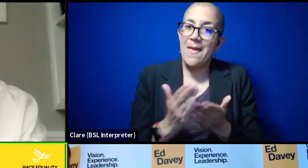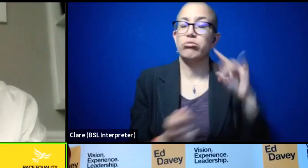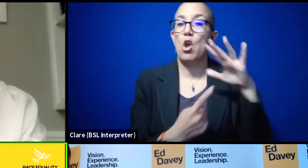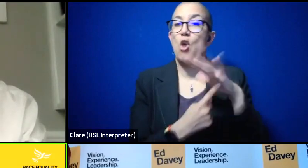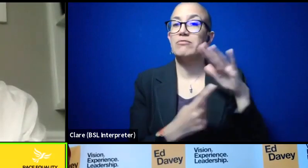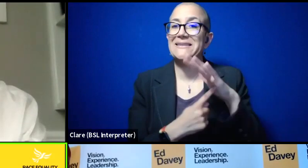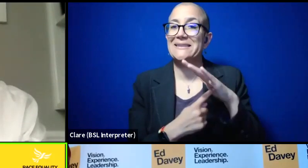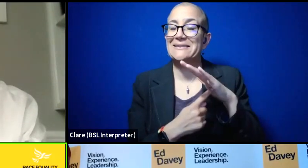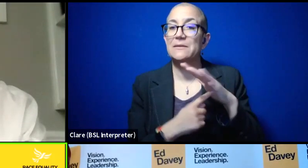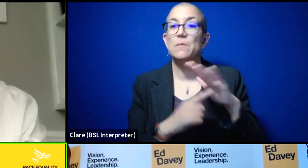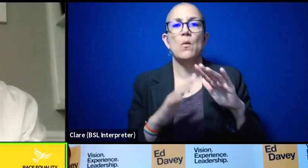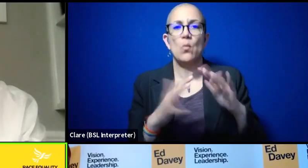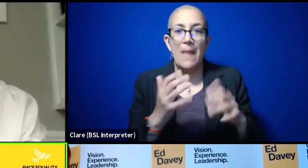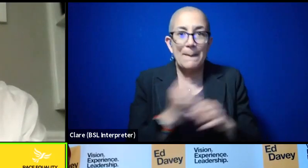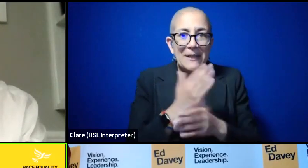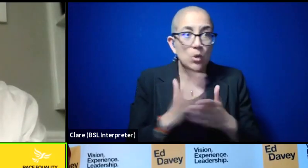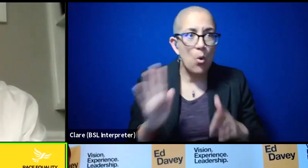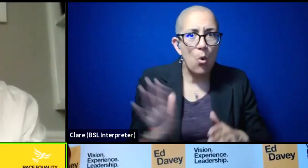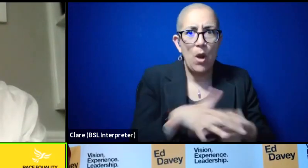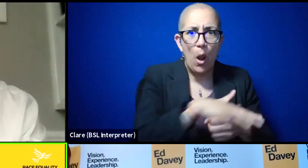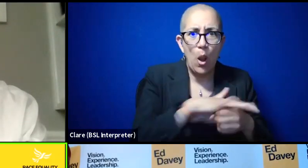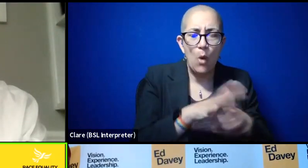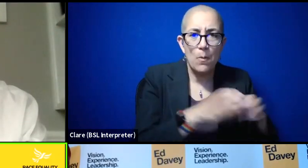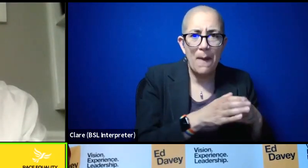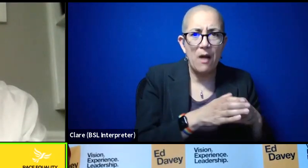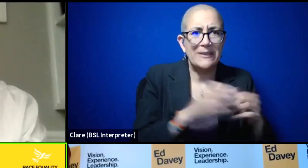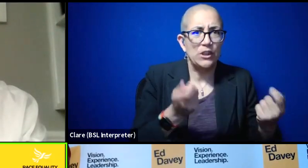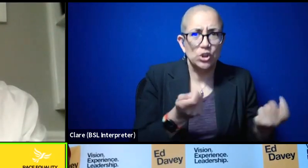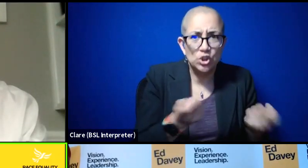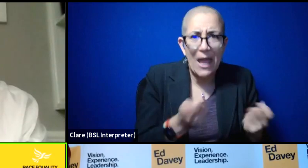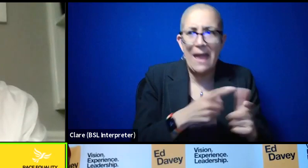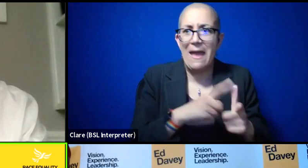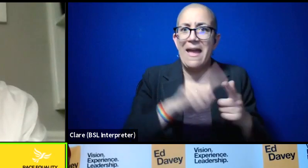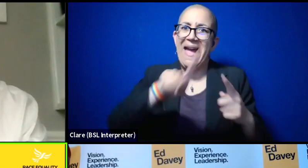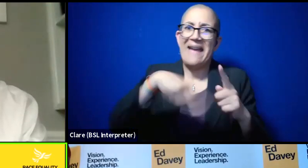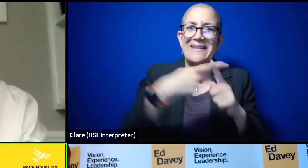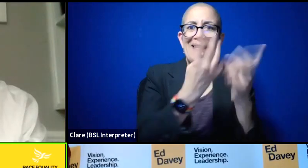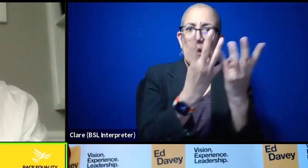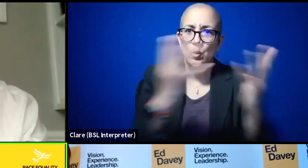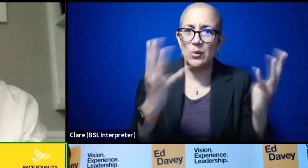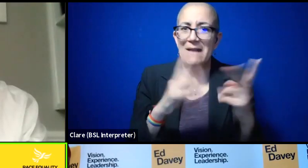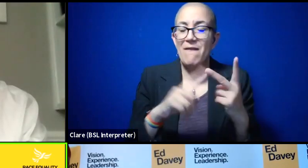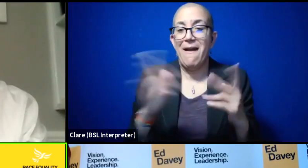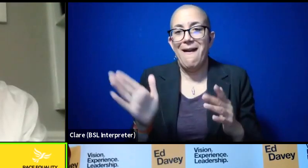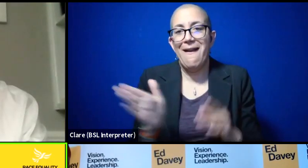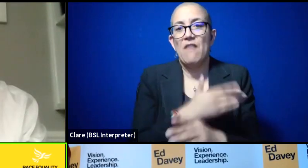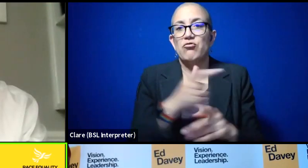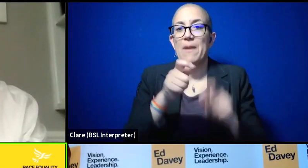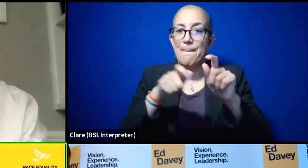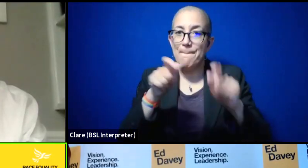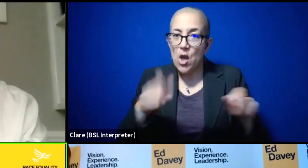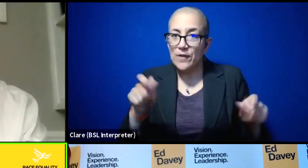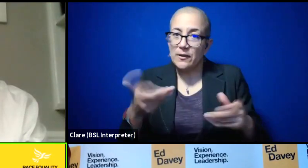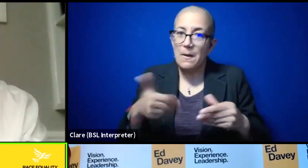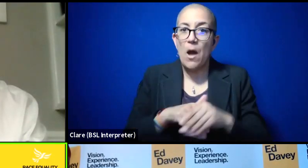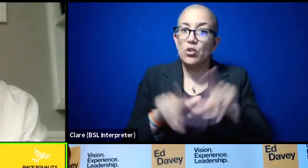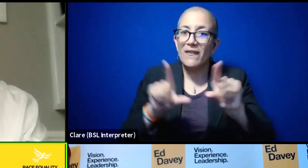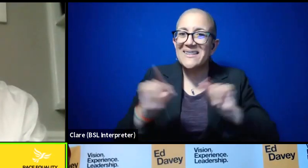every single local party chair and the executive, and indeed every single person who is part of a selection panel,